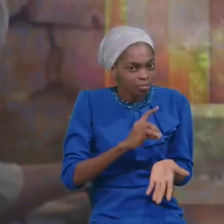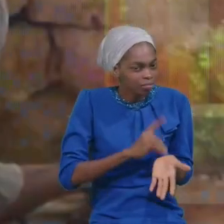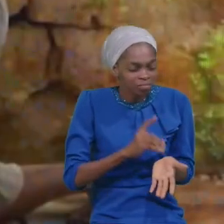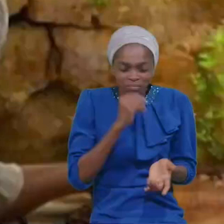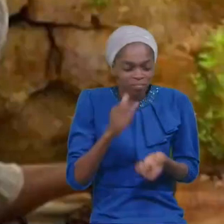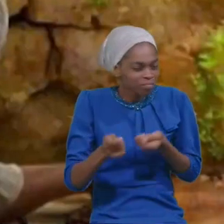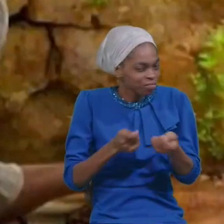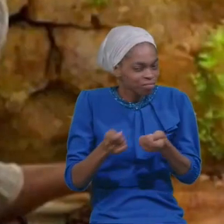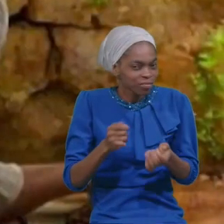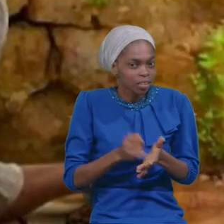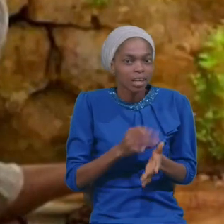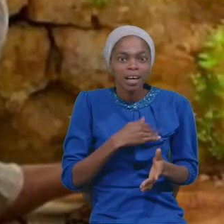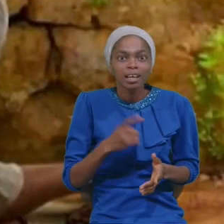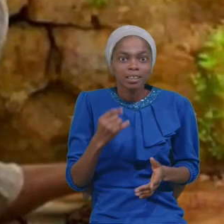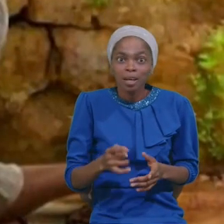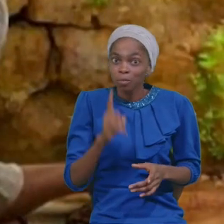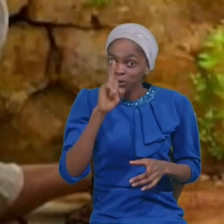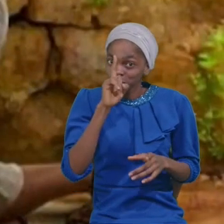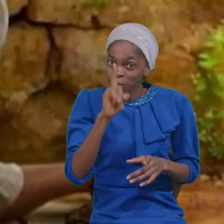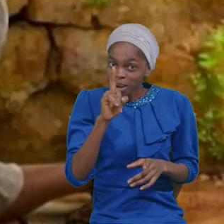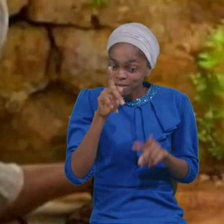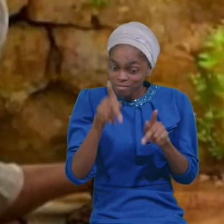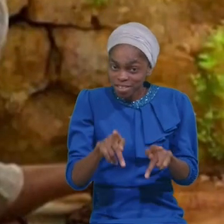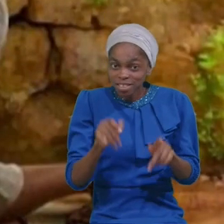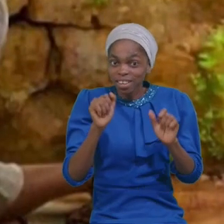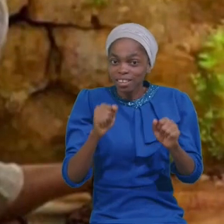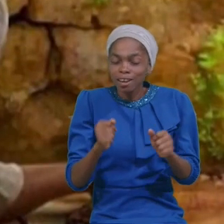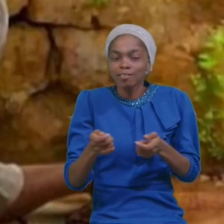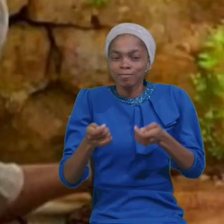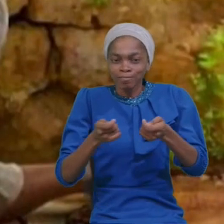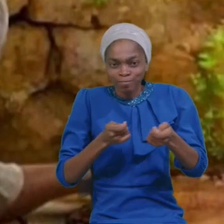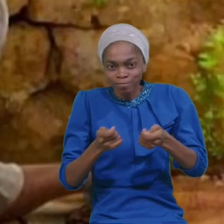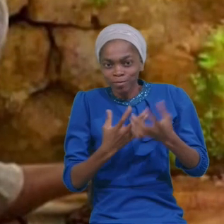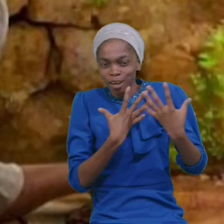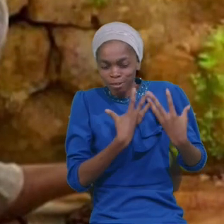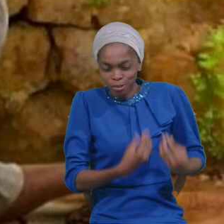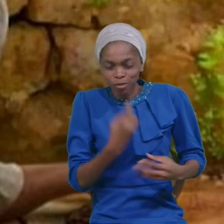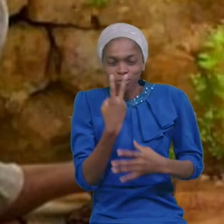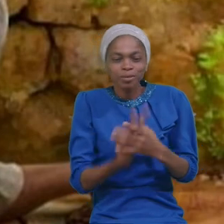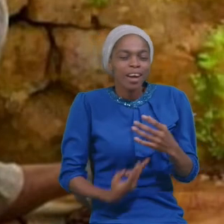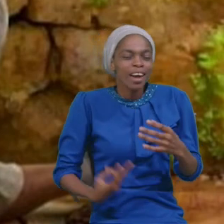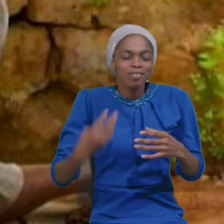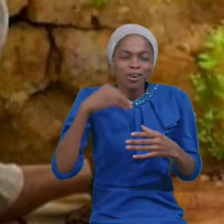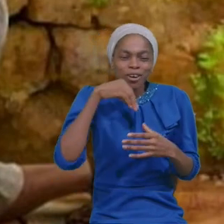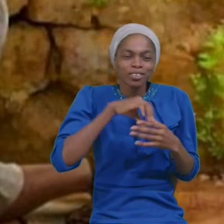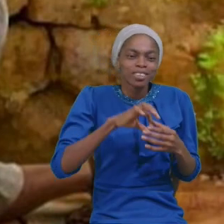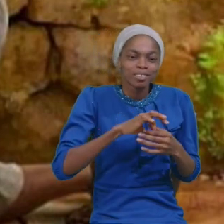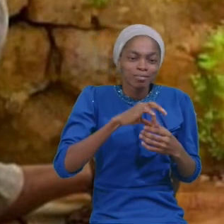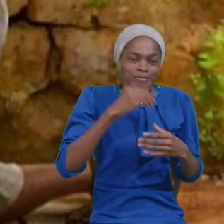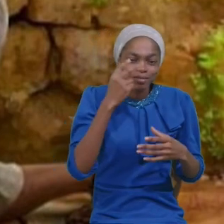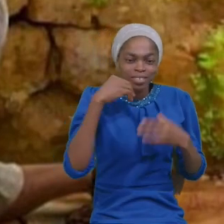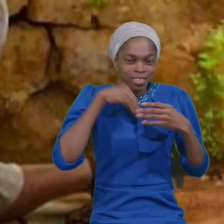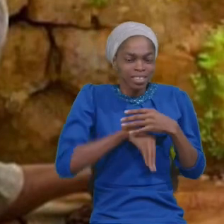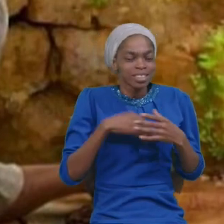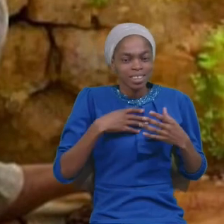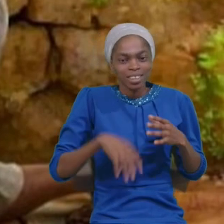loneliness away. It can take the hurts away. It can heal us of everything. Our spirit is healed. Our